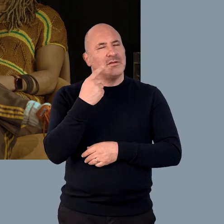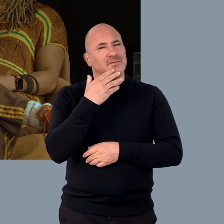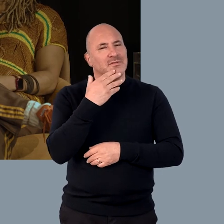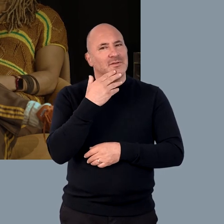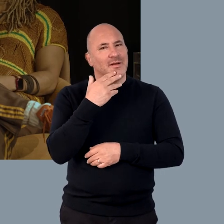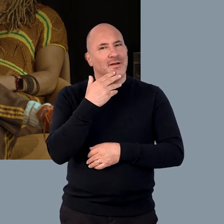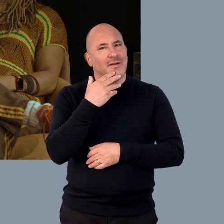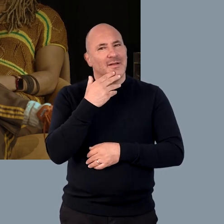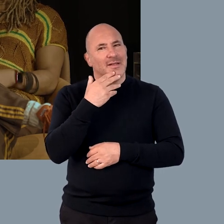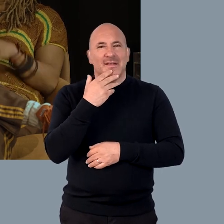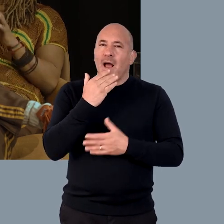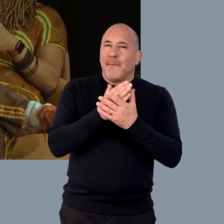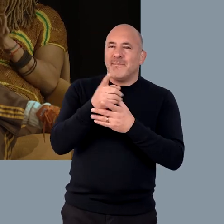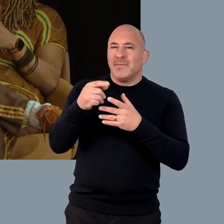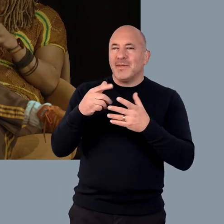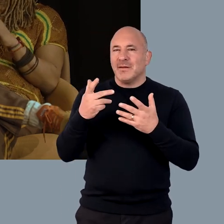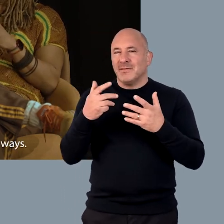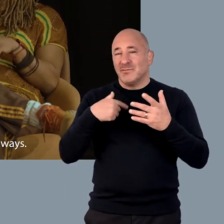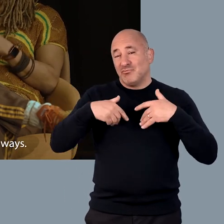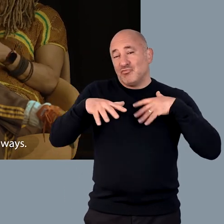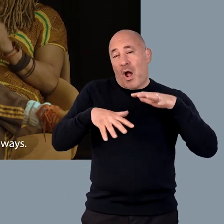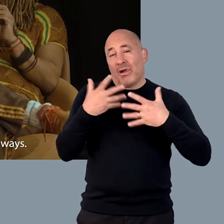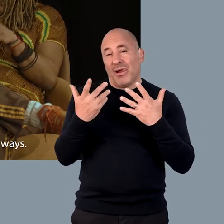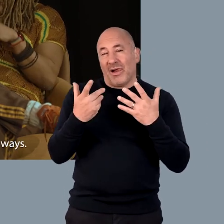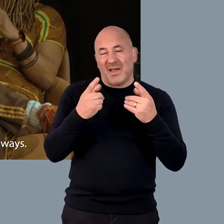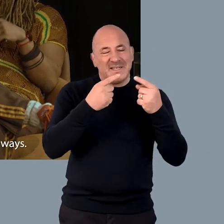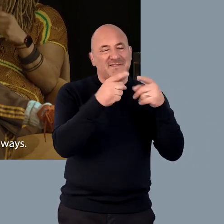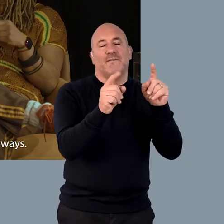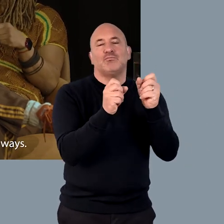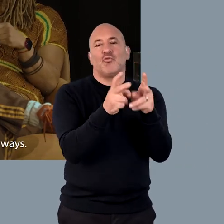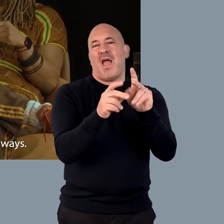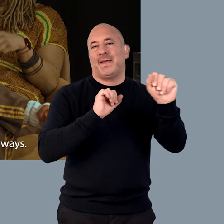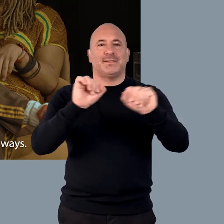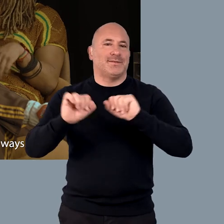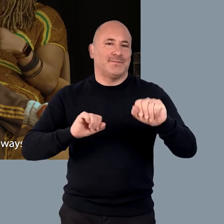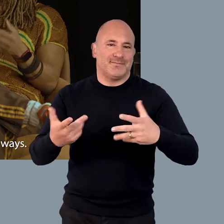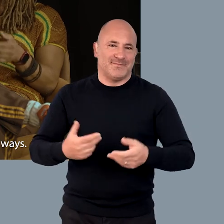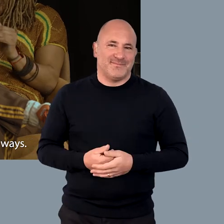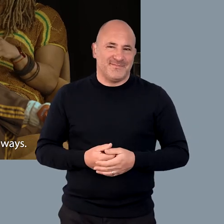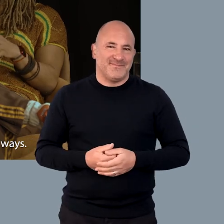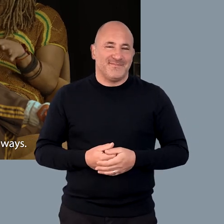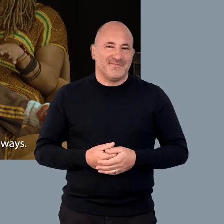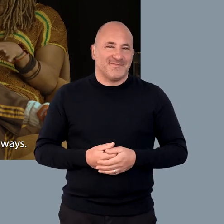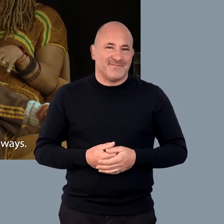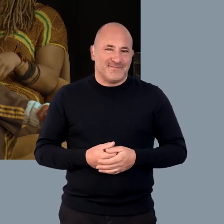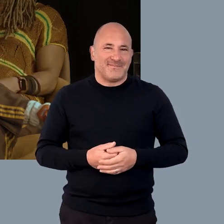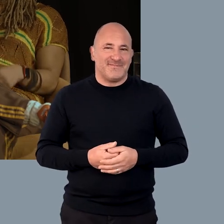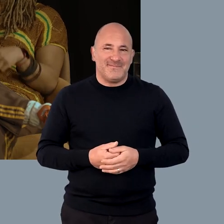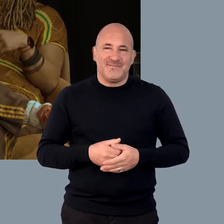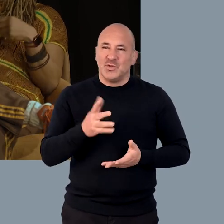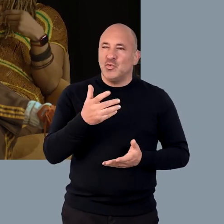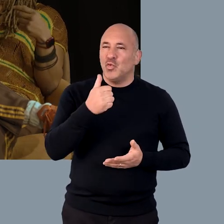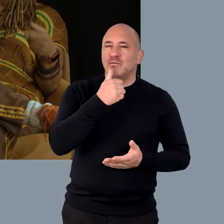but you know and So it's so I think that we we all struggle with this in various different ways